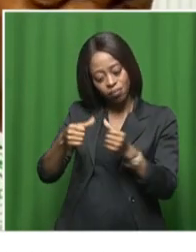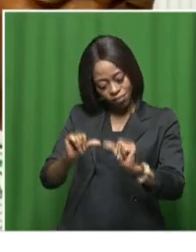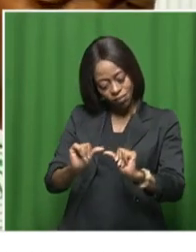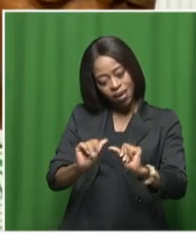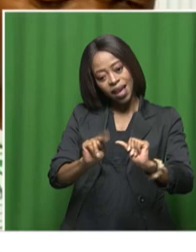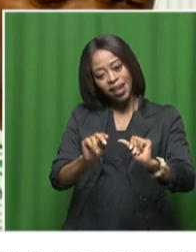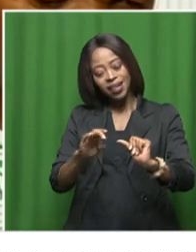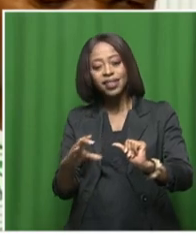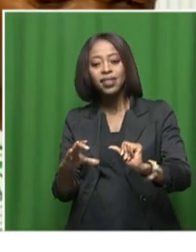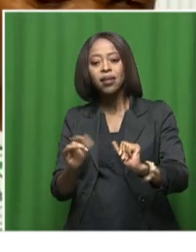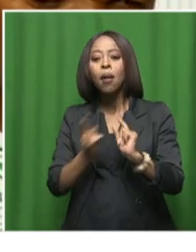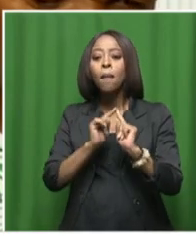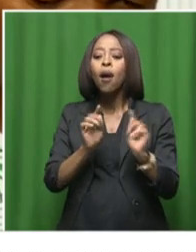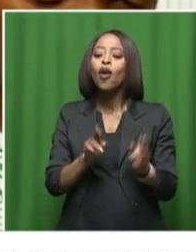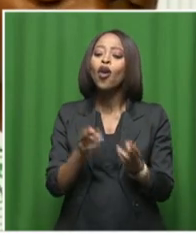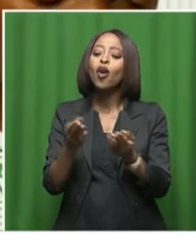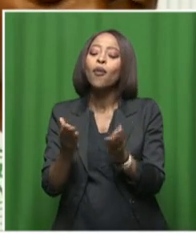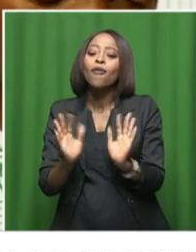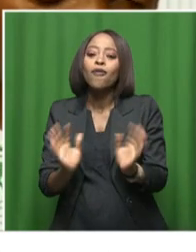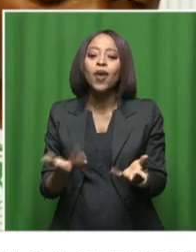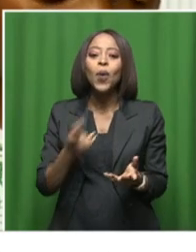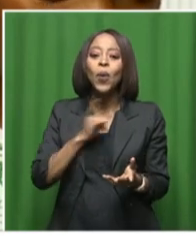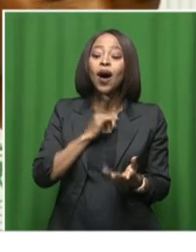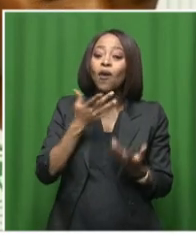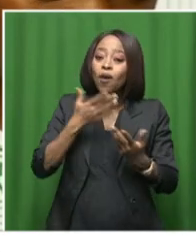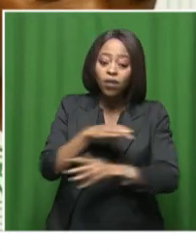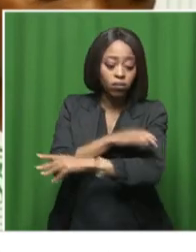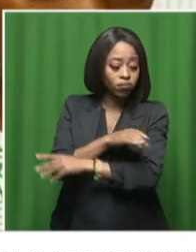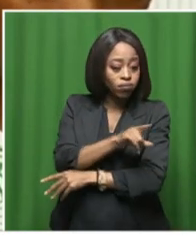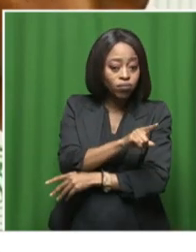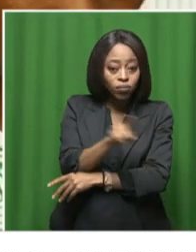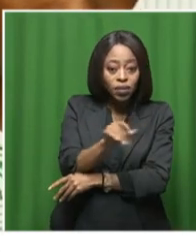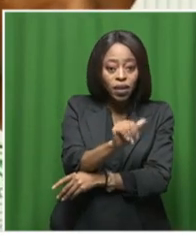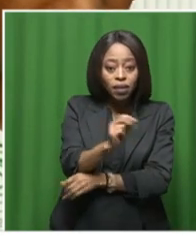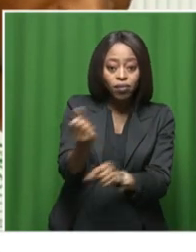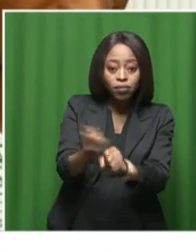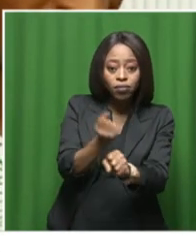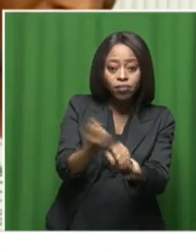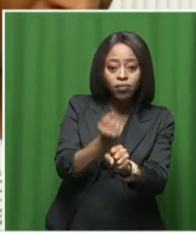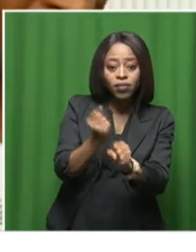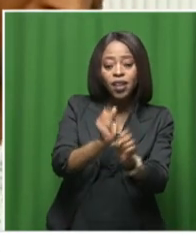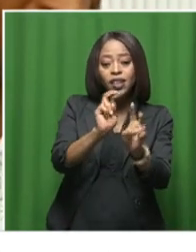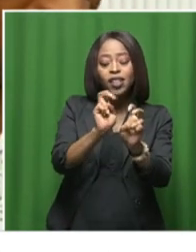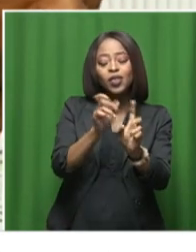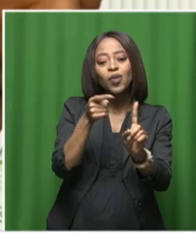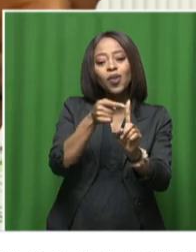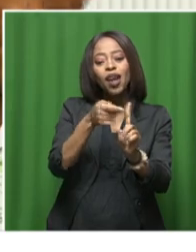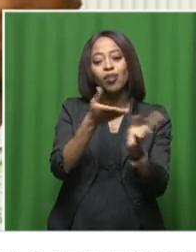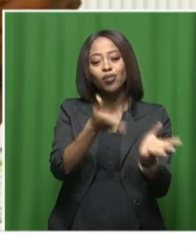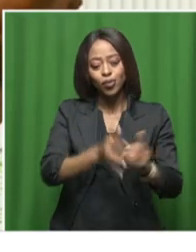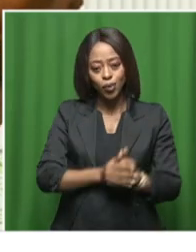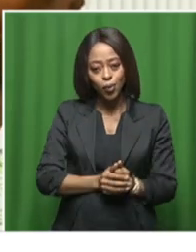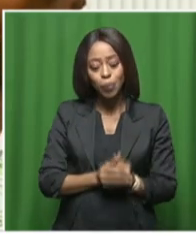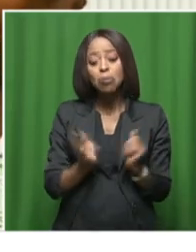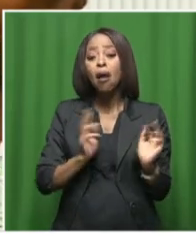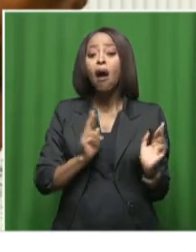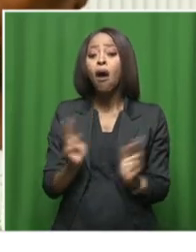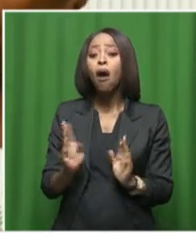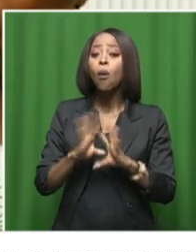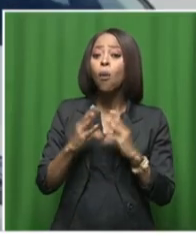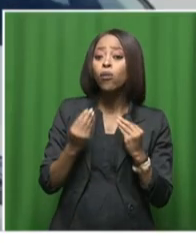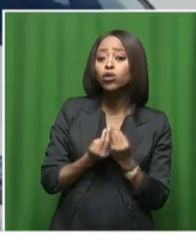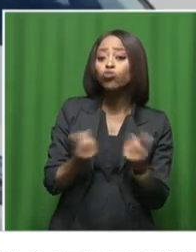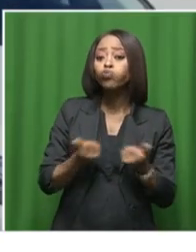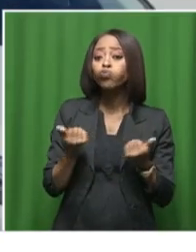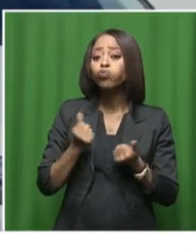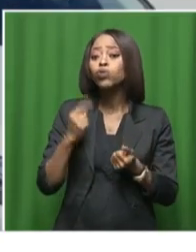it must come already as recommendation, because we did task the leadership to start working on this matter for that purpose. So I hope that all of that will be available when